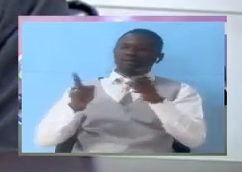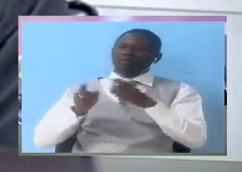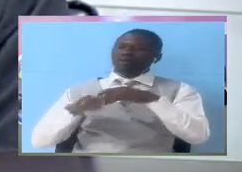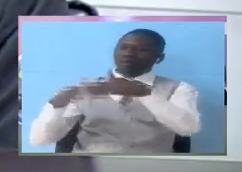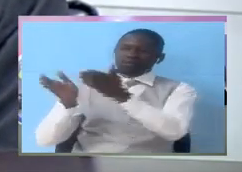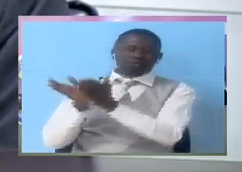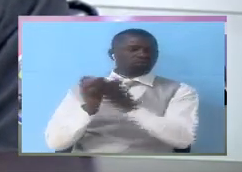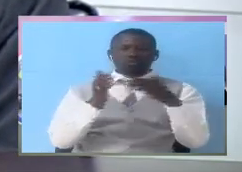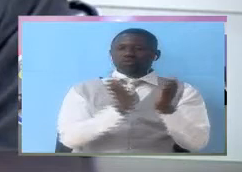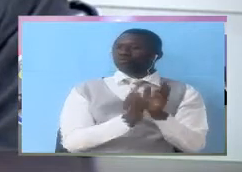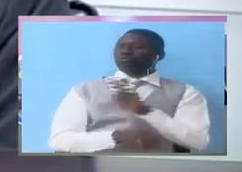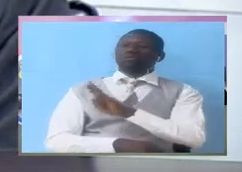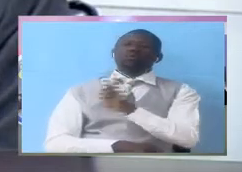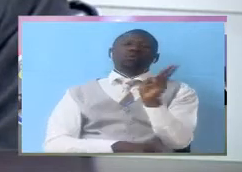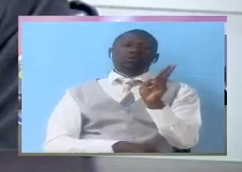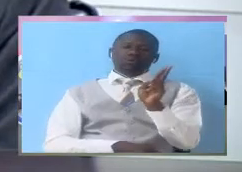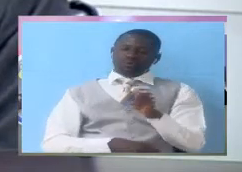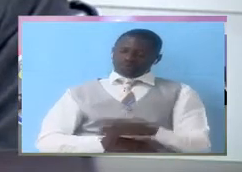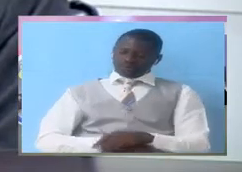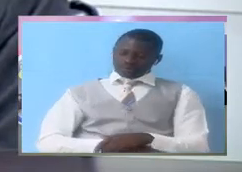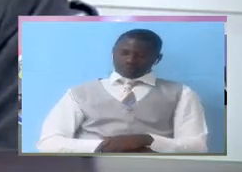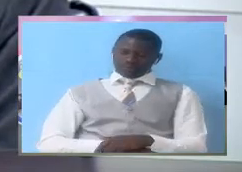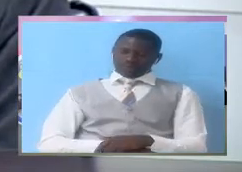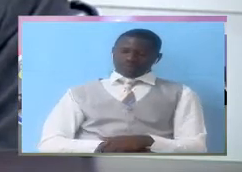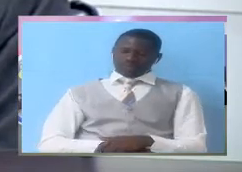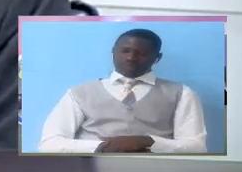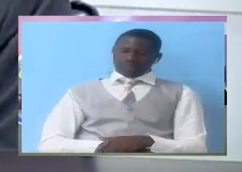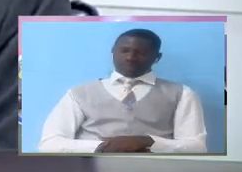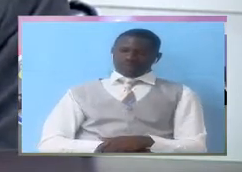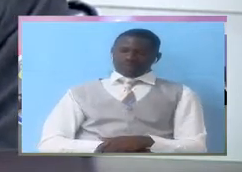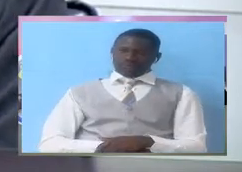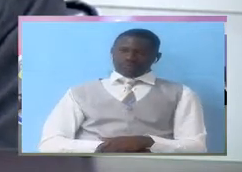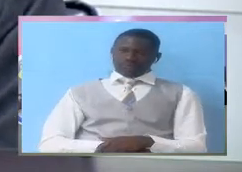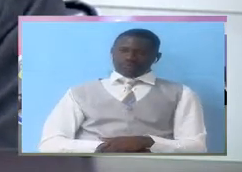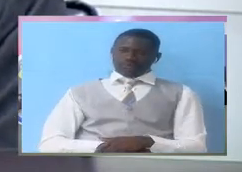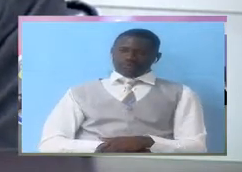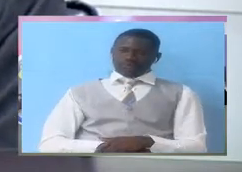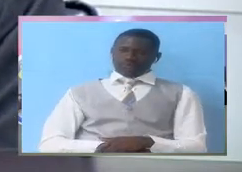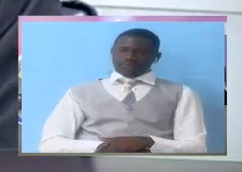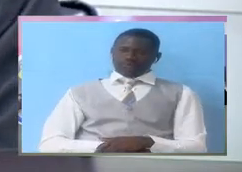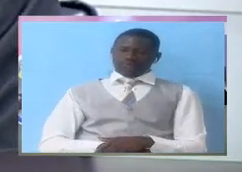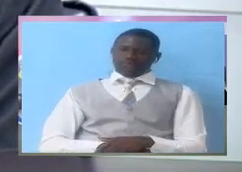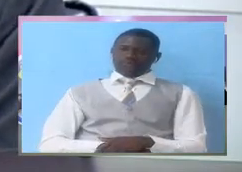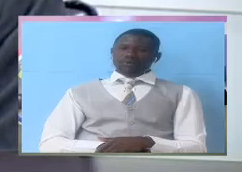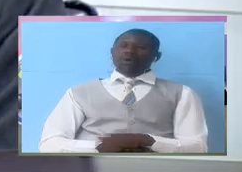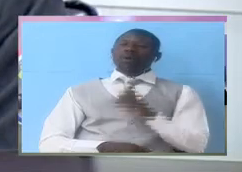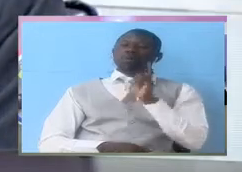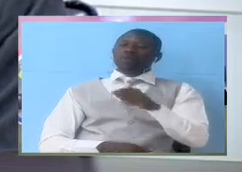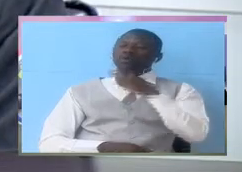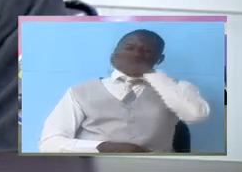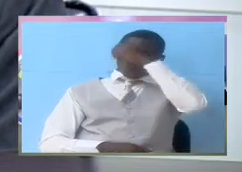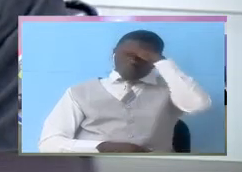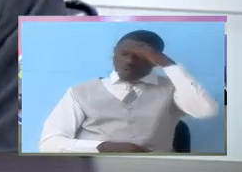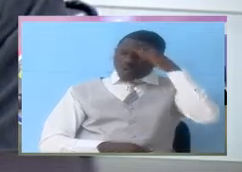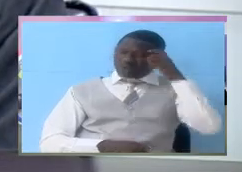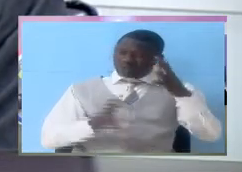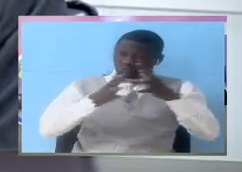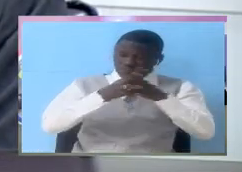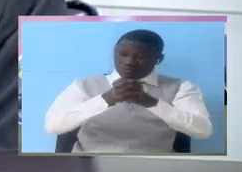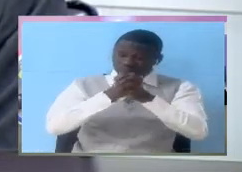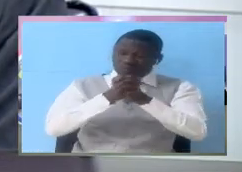té buñ liggéey comme nit ñu ngi ci akki ñom ñu ngi diggé ko ci yeneeni department yu bokul what as a team way nak ñu nek ben